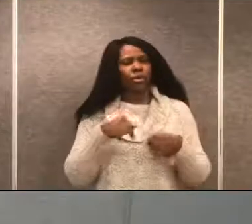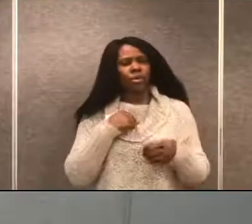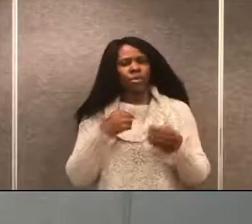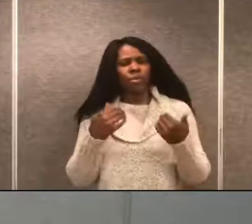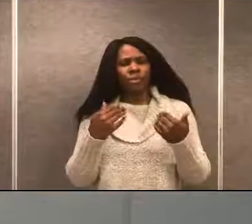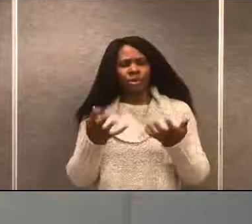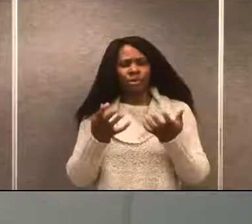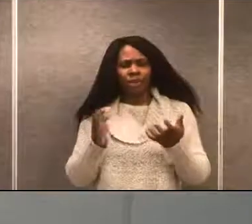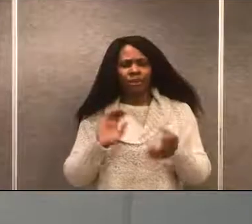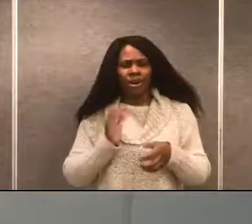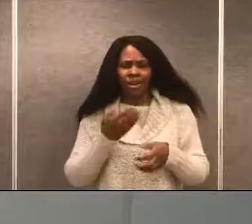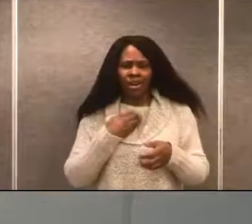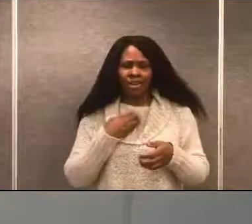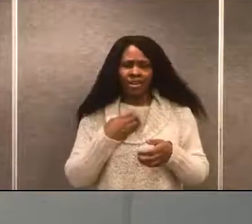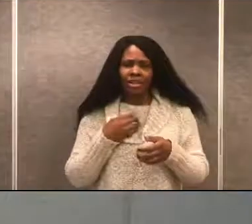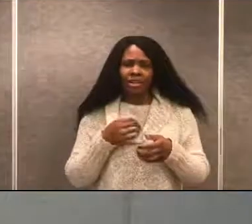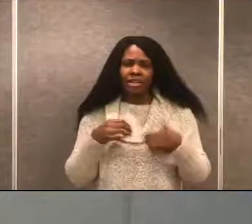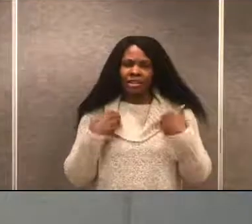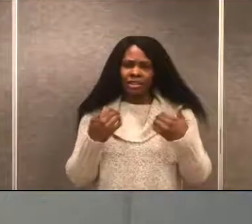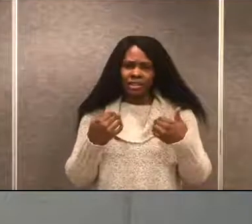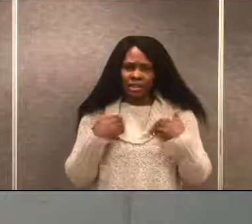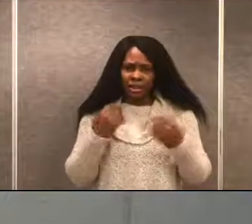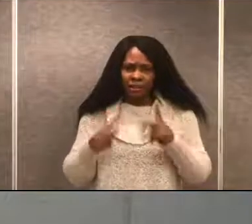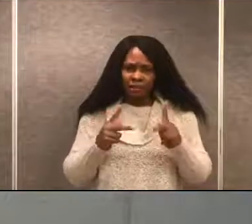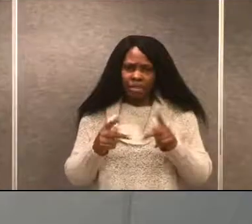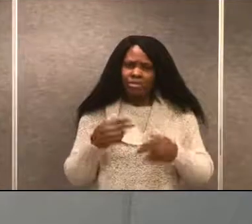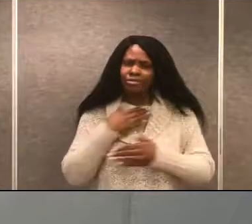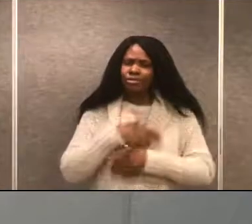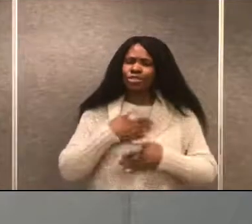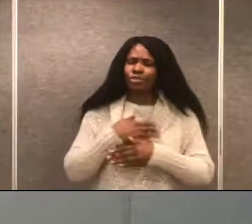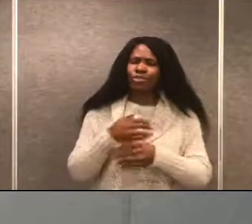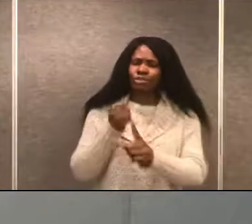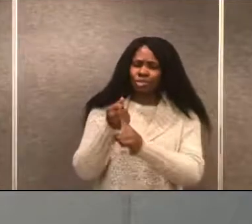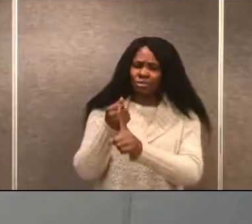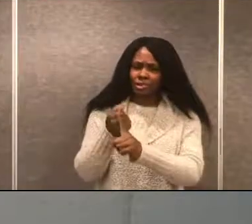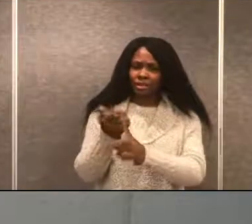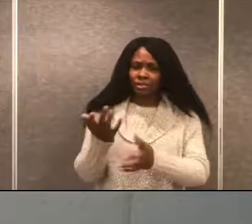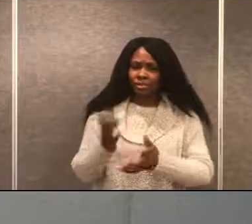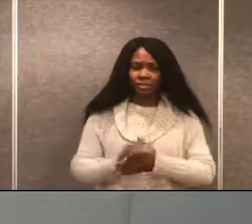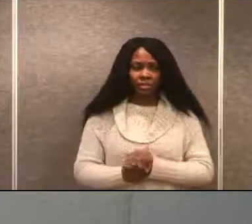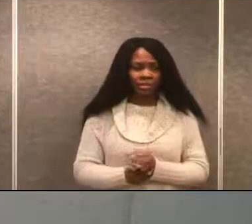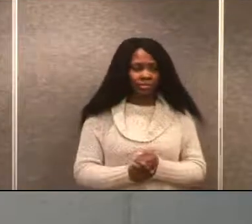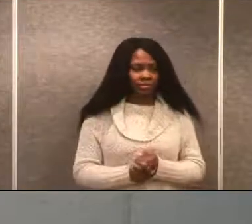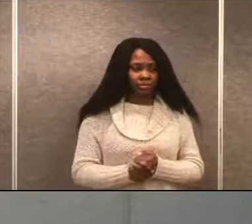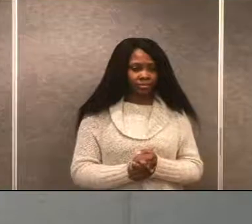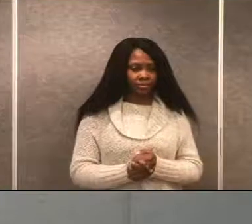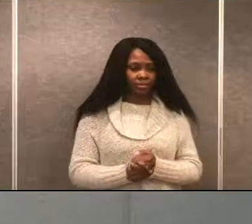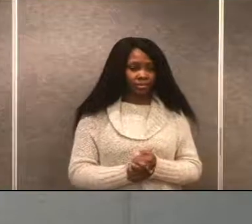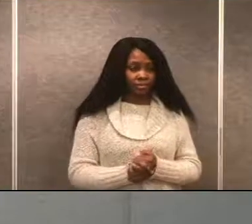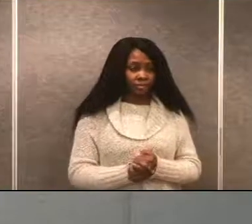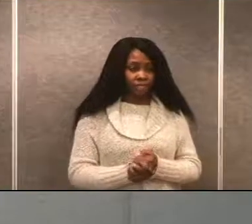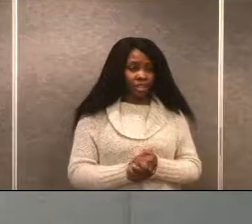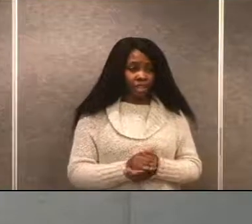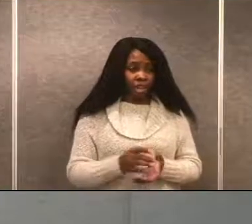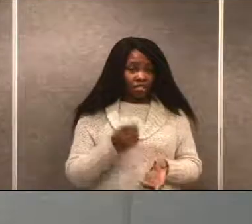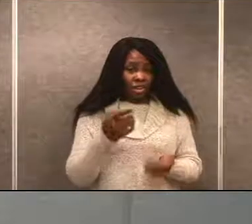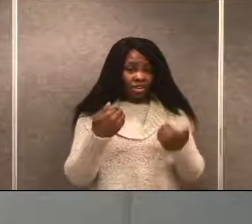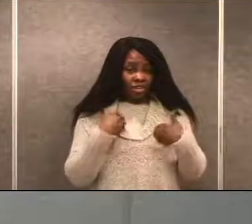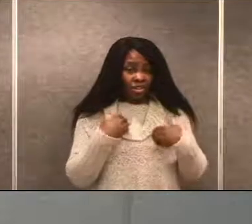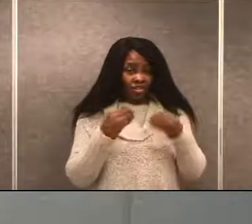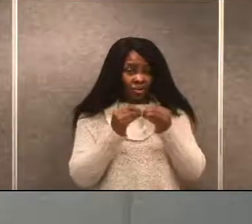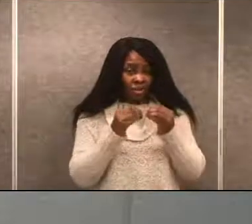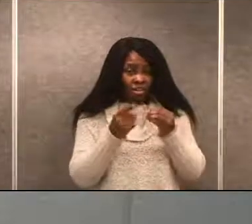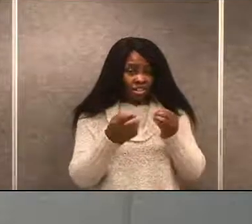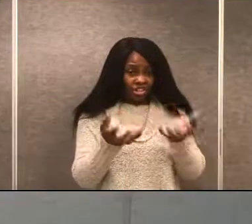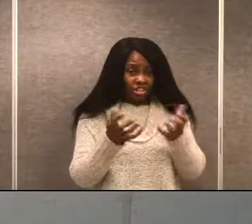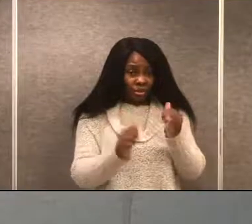What I want to do is, anything else, Mr. Superintendent, that you want to elaborate on from the school district side, or